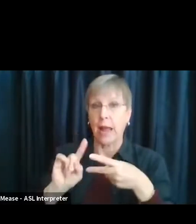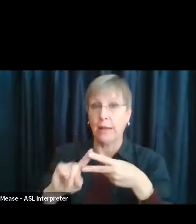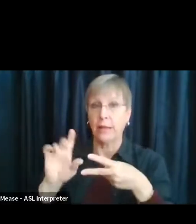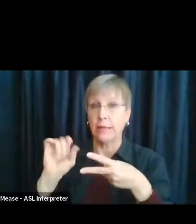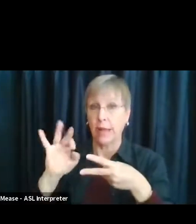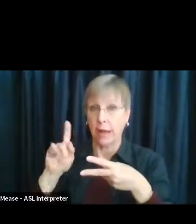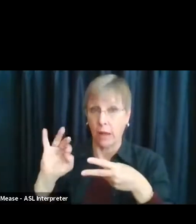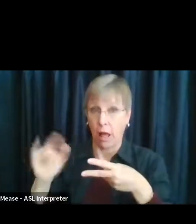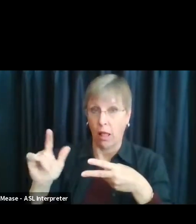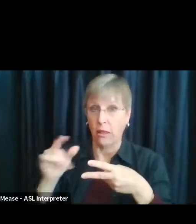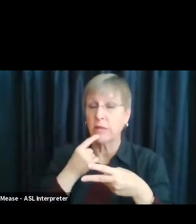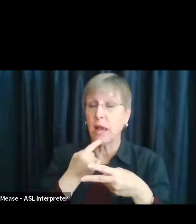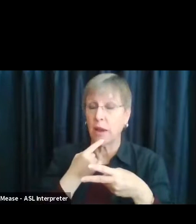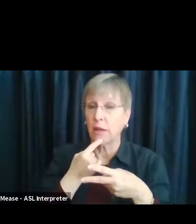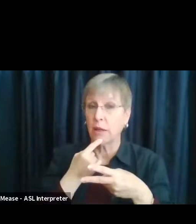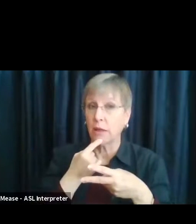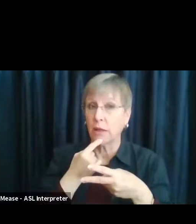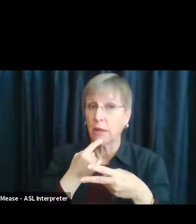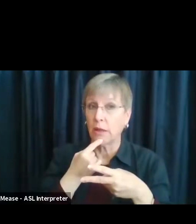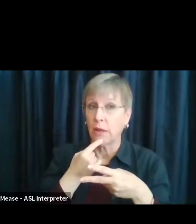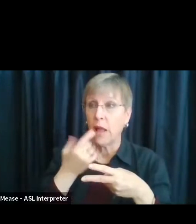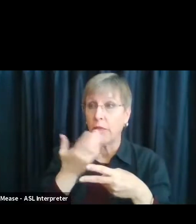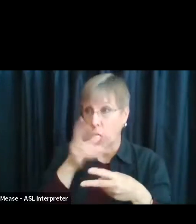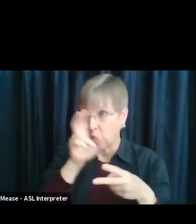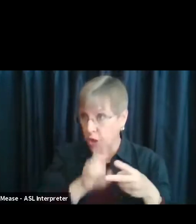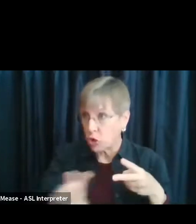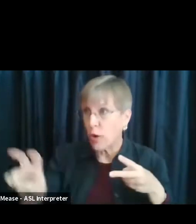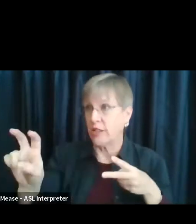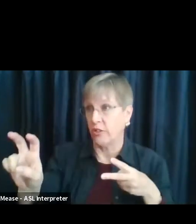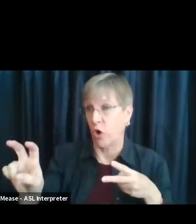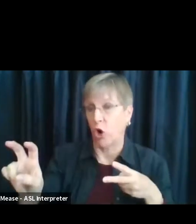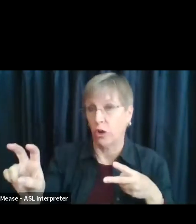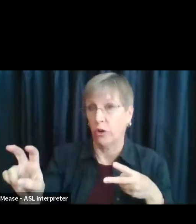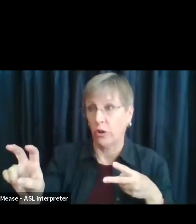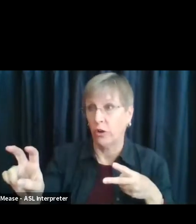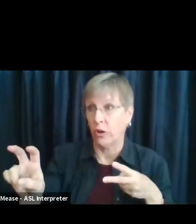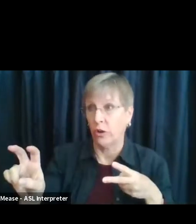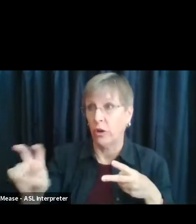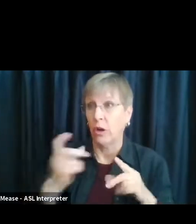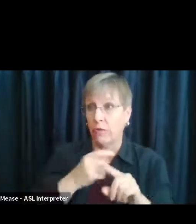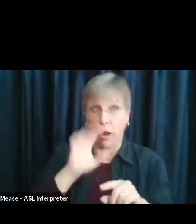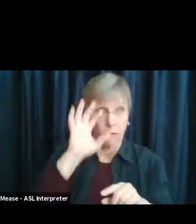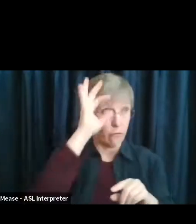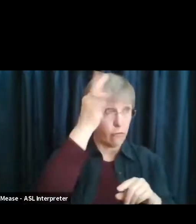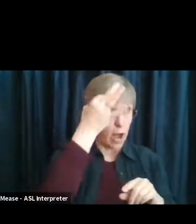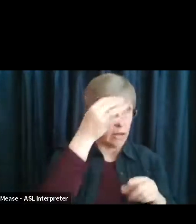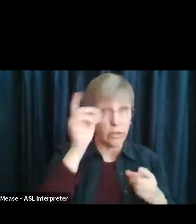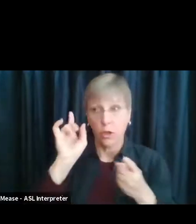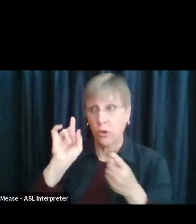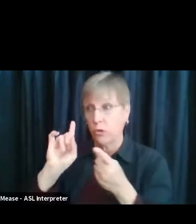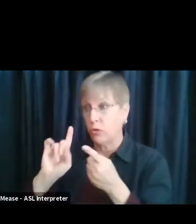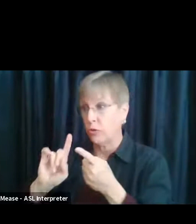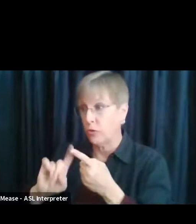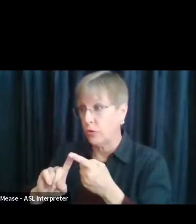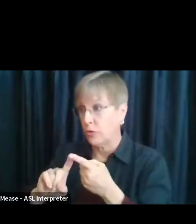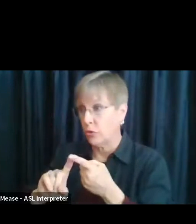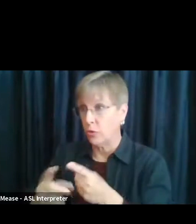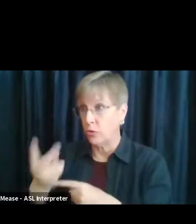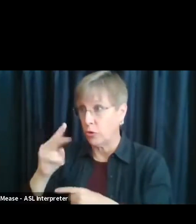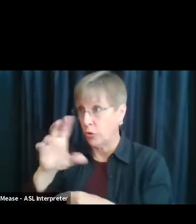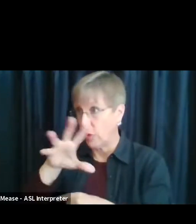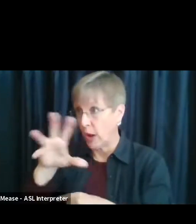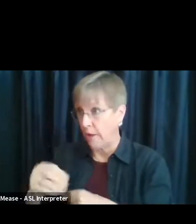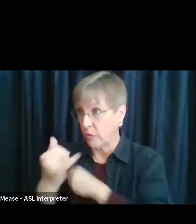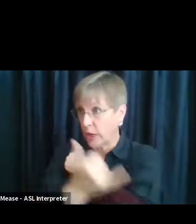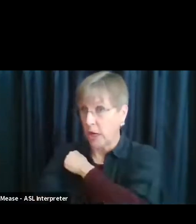that, well, there is a transfer from France to two African